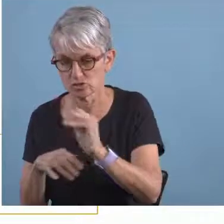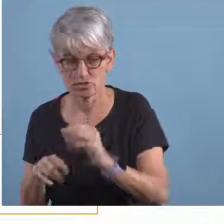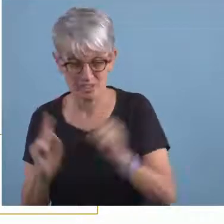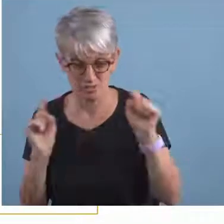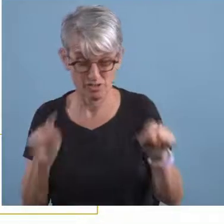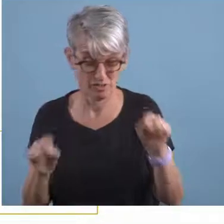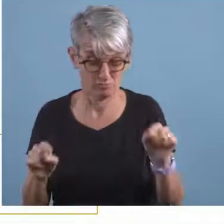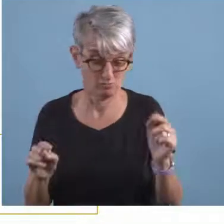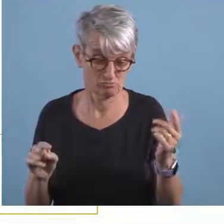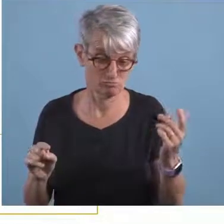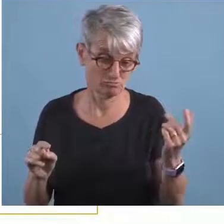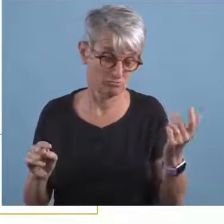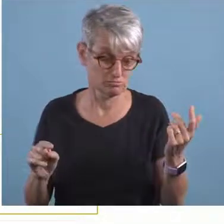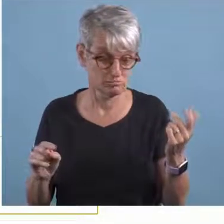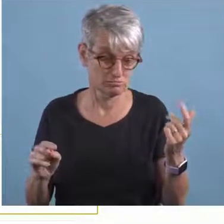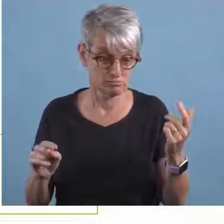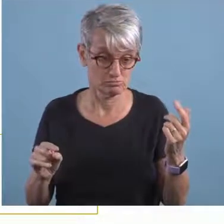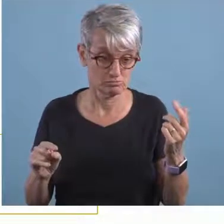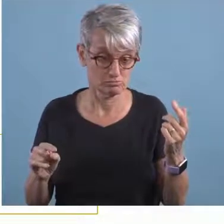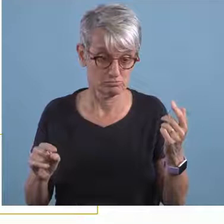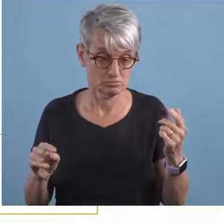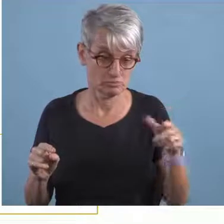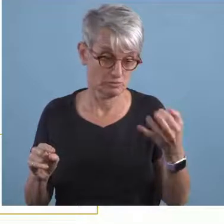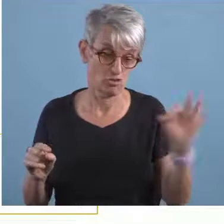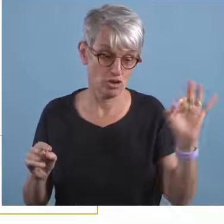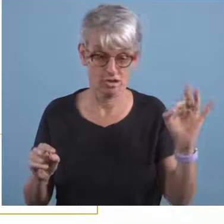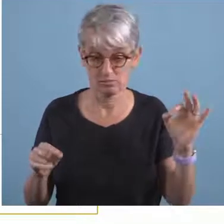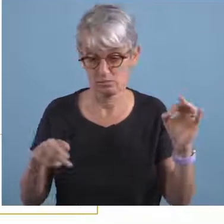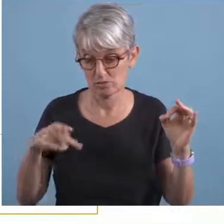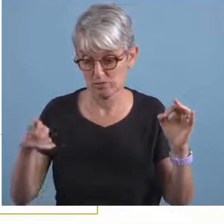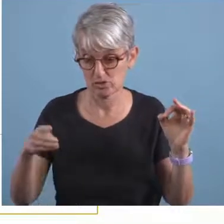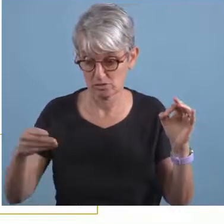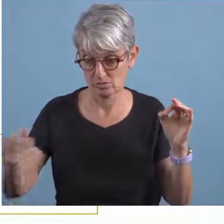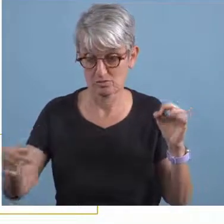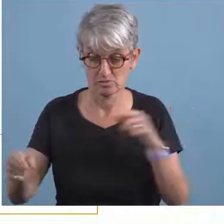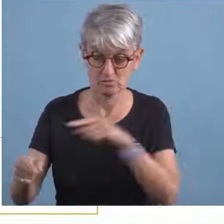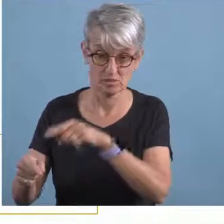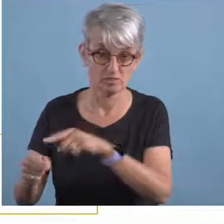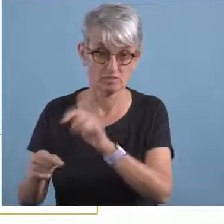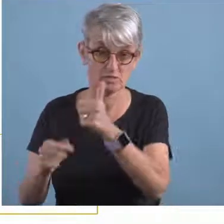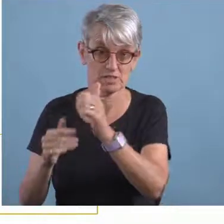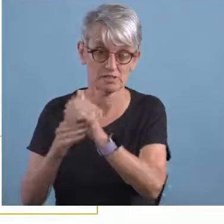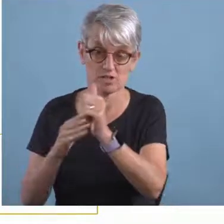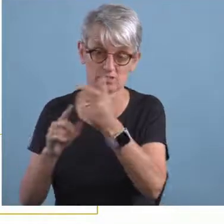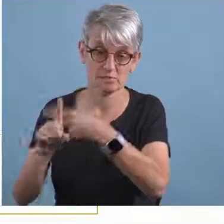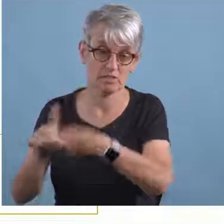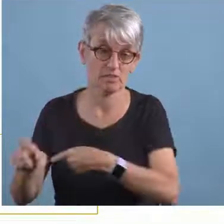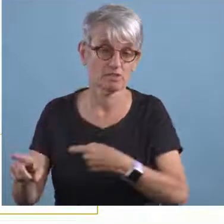besides the free version and the professional version costs about $10 a month?